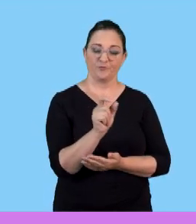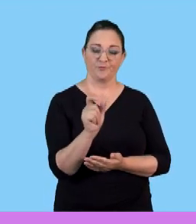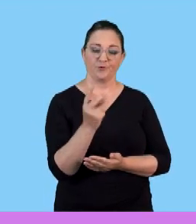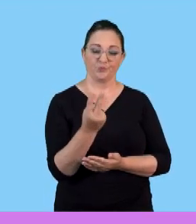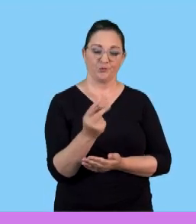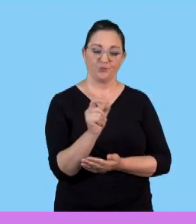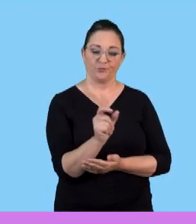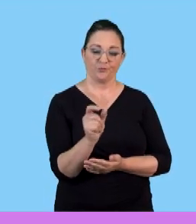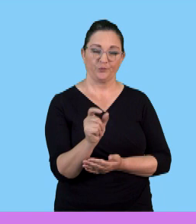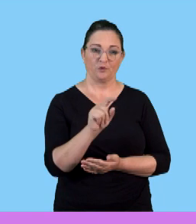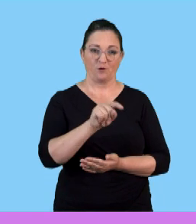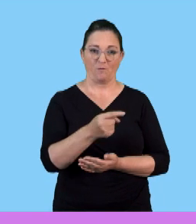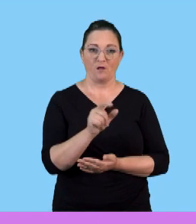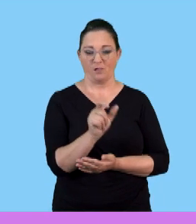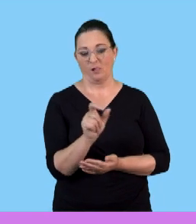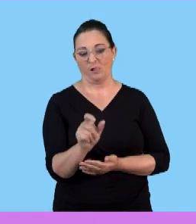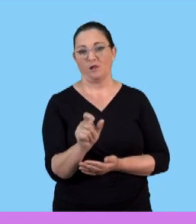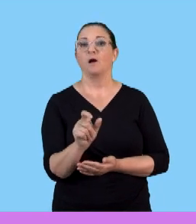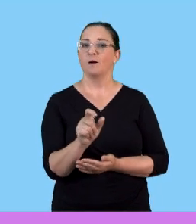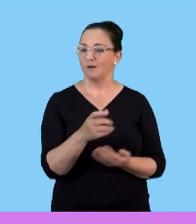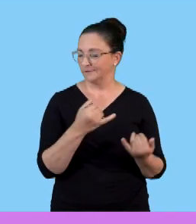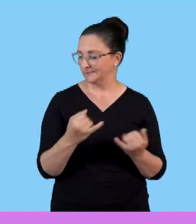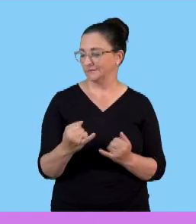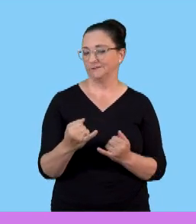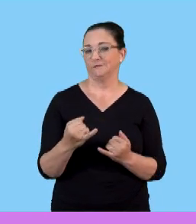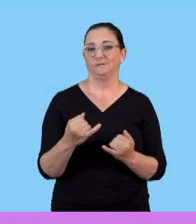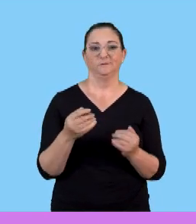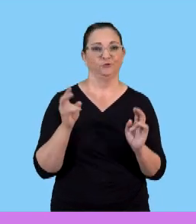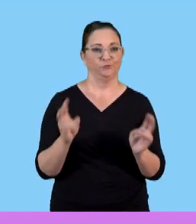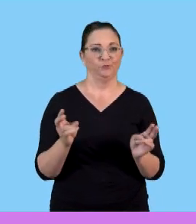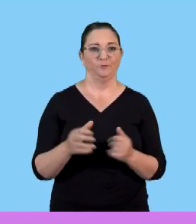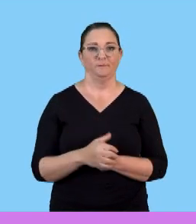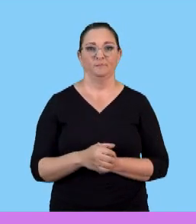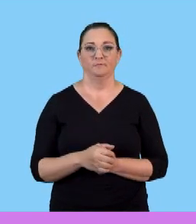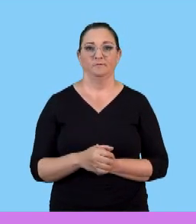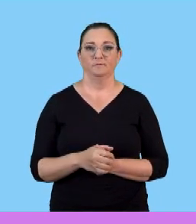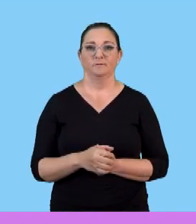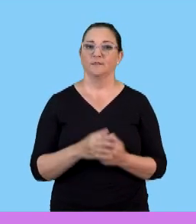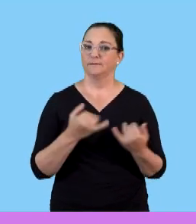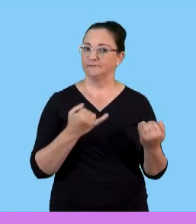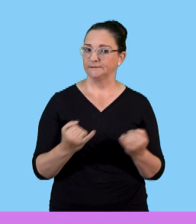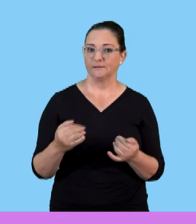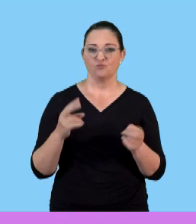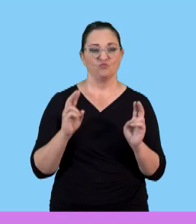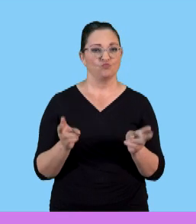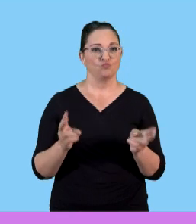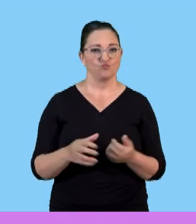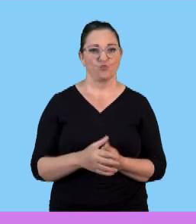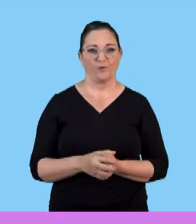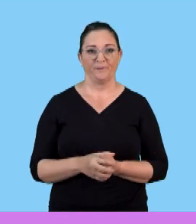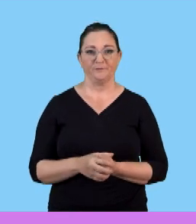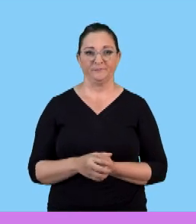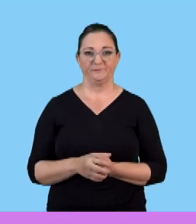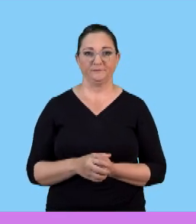23.35 rounded off to 2 decimal places square meters. So that is still within the range, okay? Making that